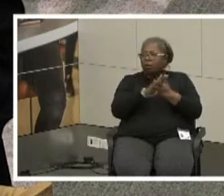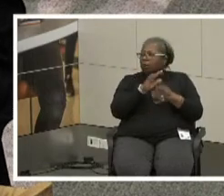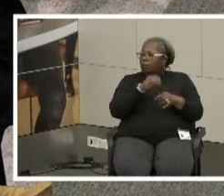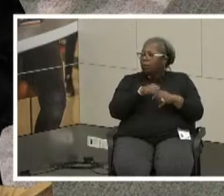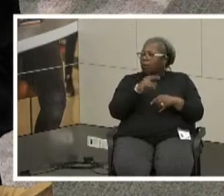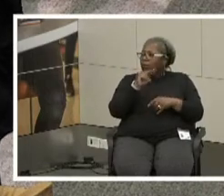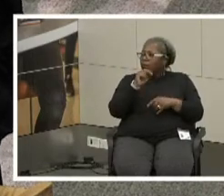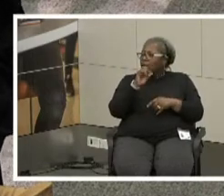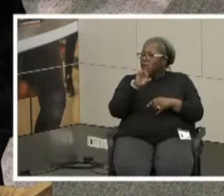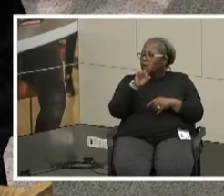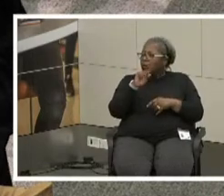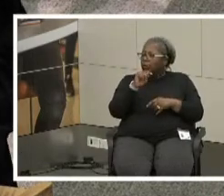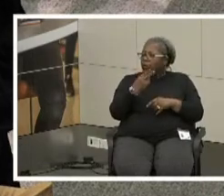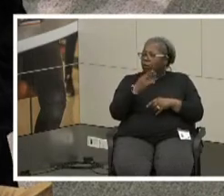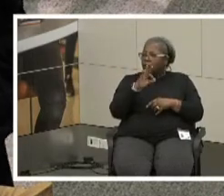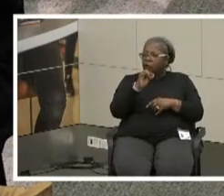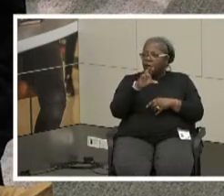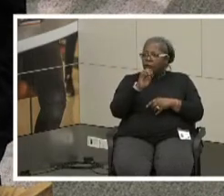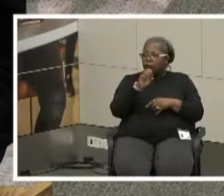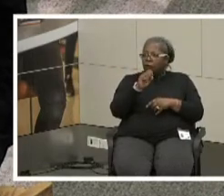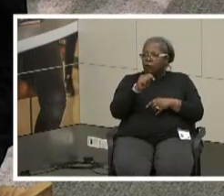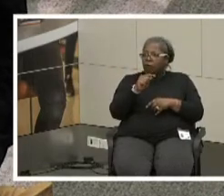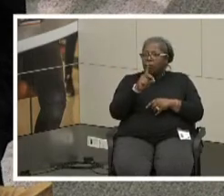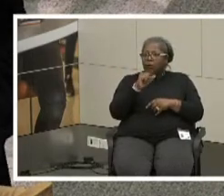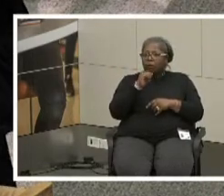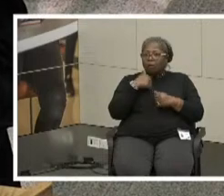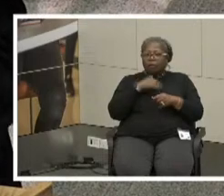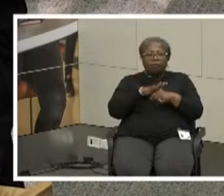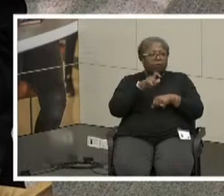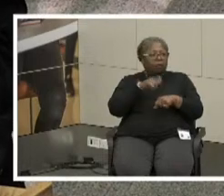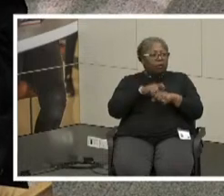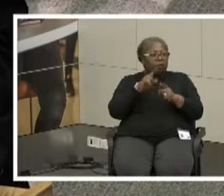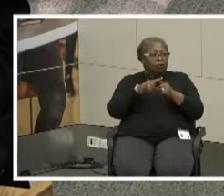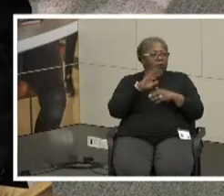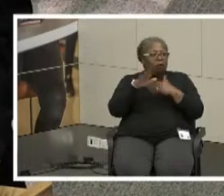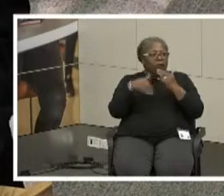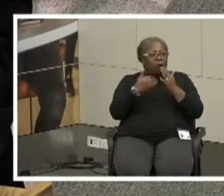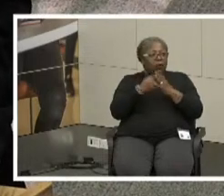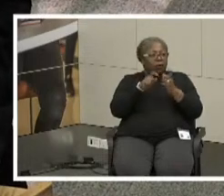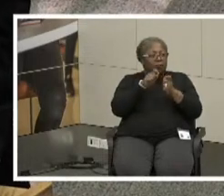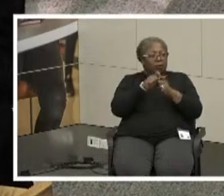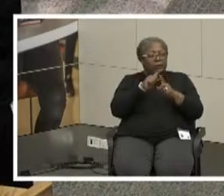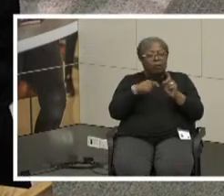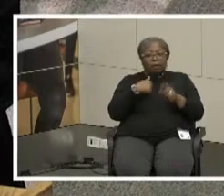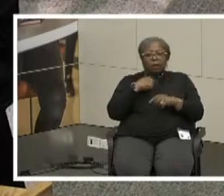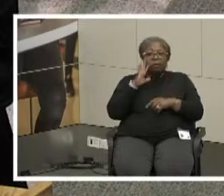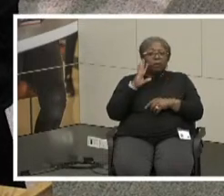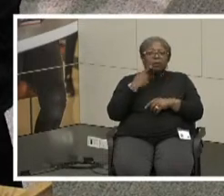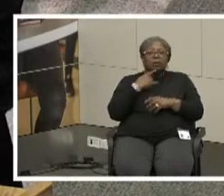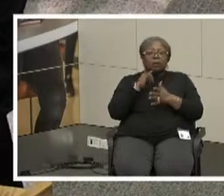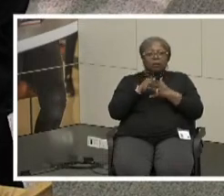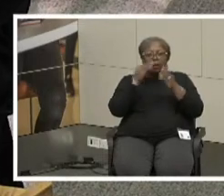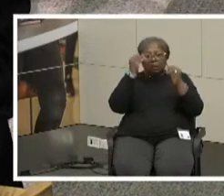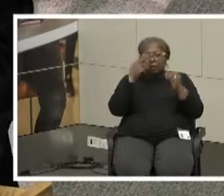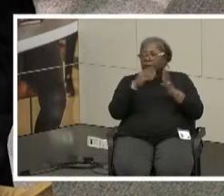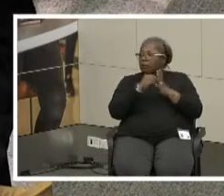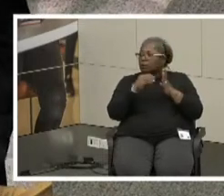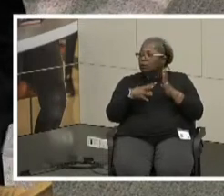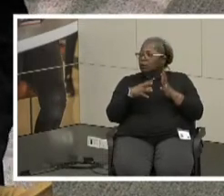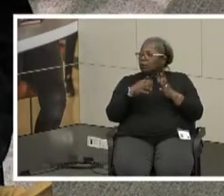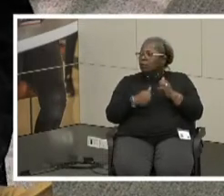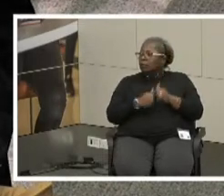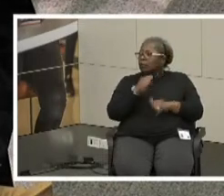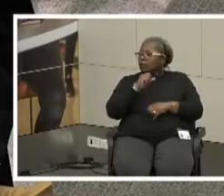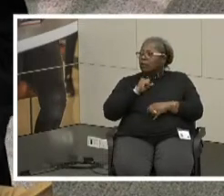North Forest High School and some of the feeder schools I don't have enough time to go into all the detail uh but I will say that the teachers students maintenance